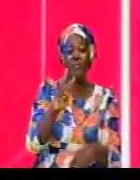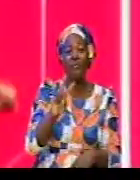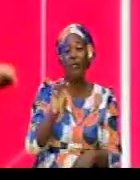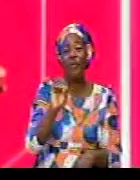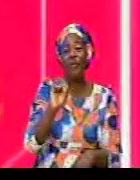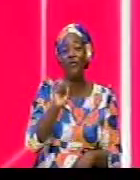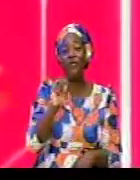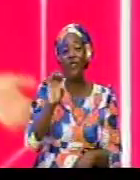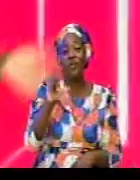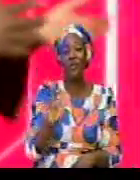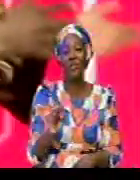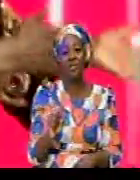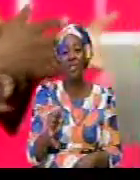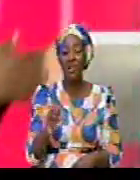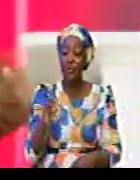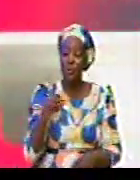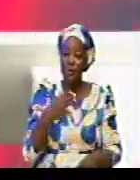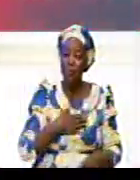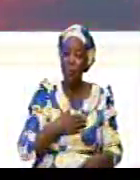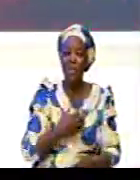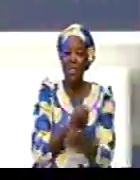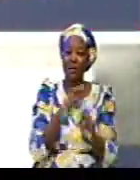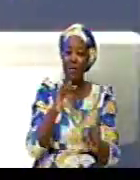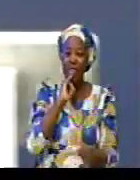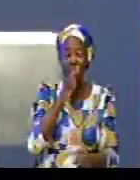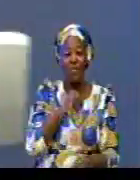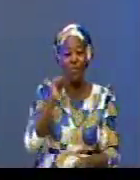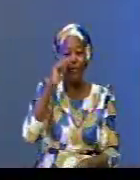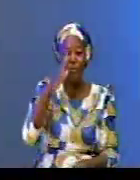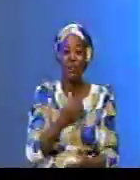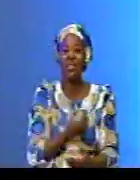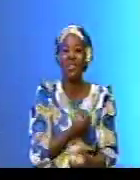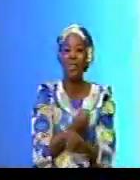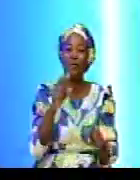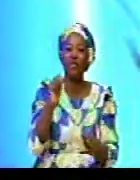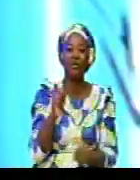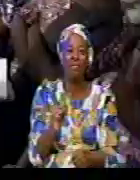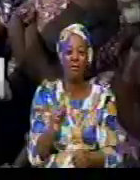my salvation is a woman's salvation.